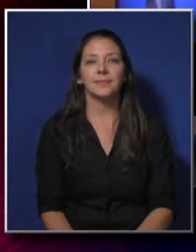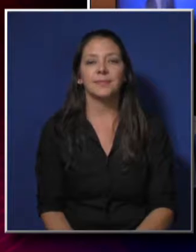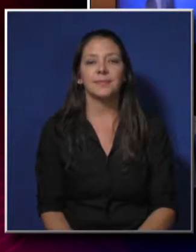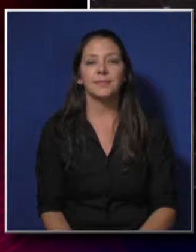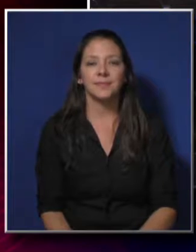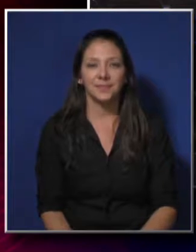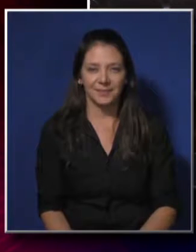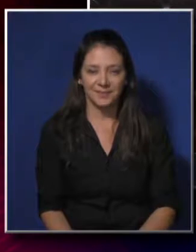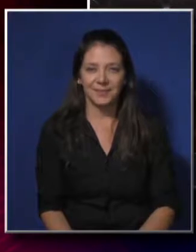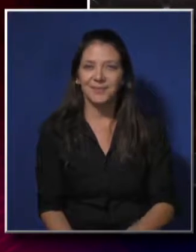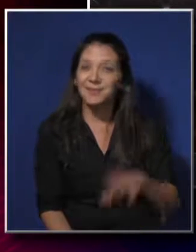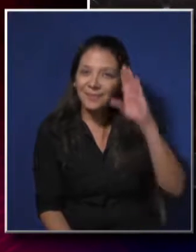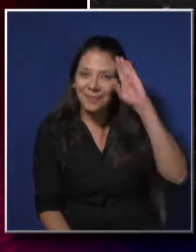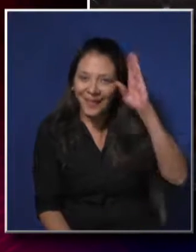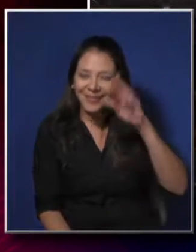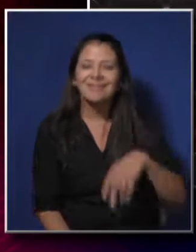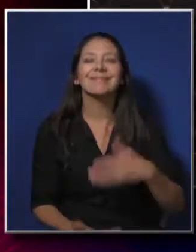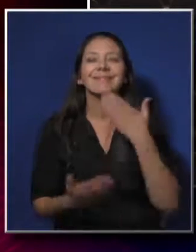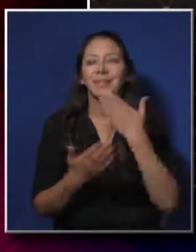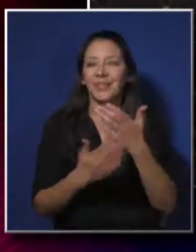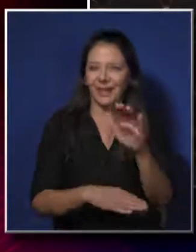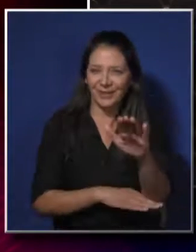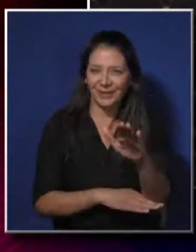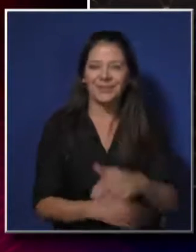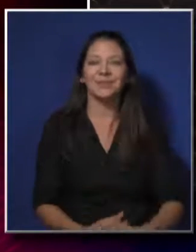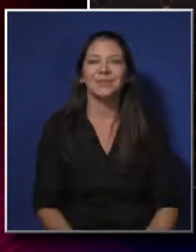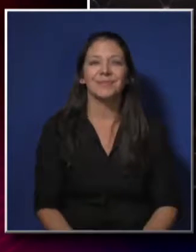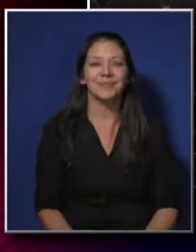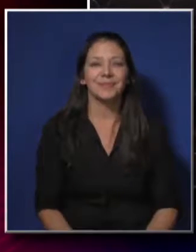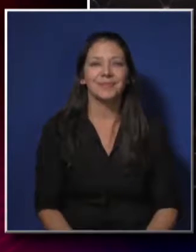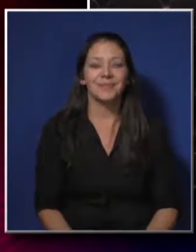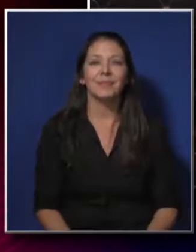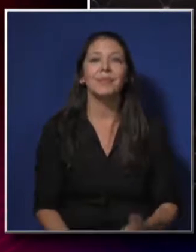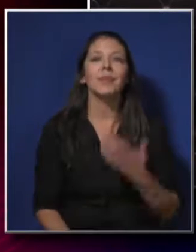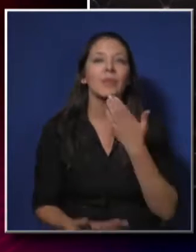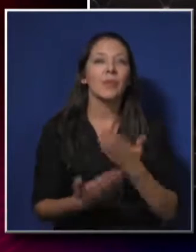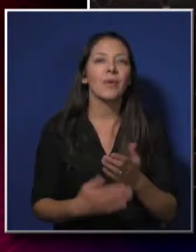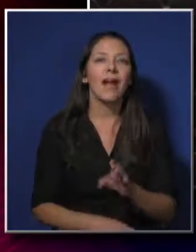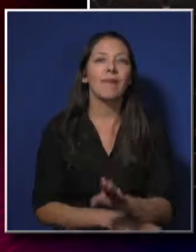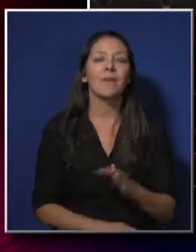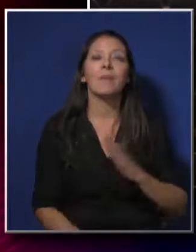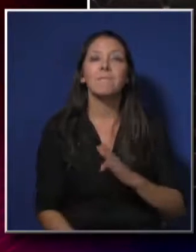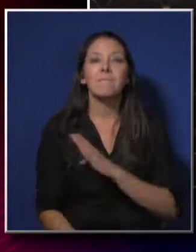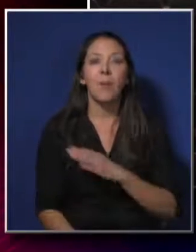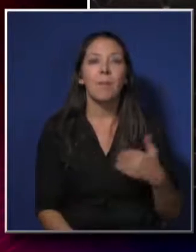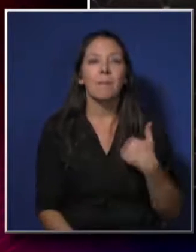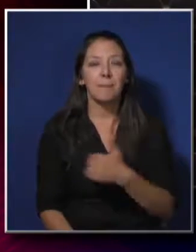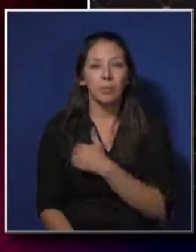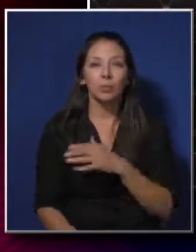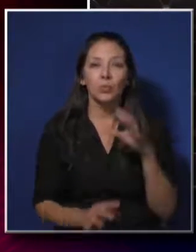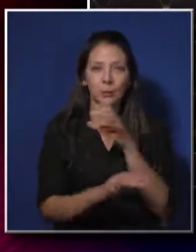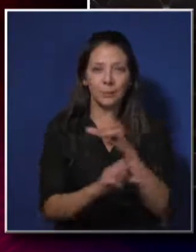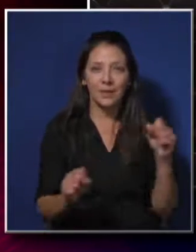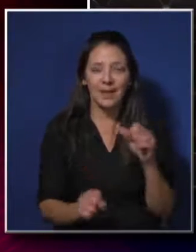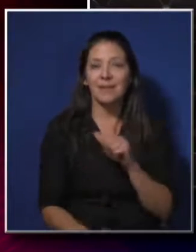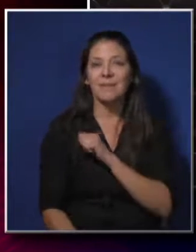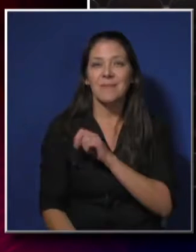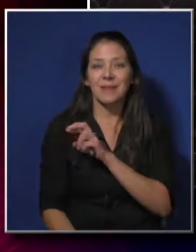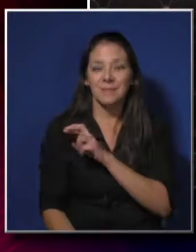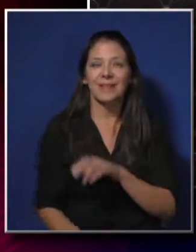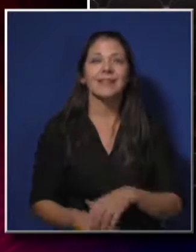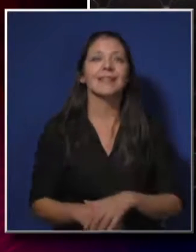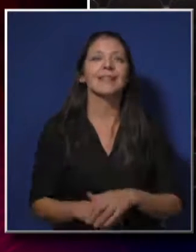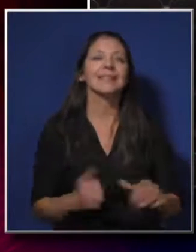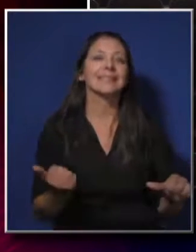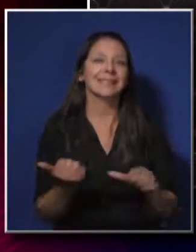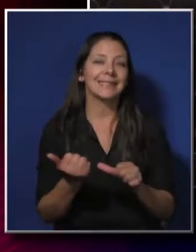Well, hello, and good afternoon. Good afternoon to board members, Superintendent Reichman, and